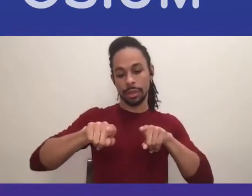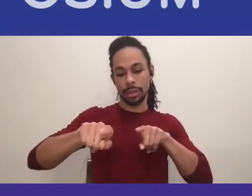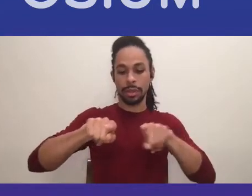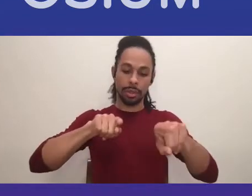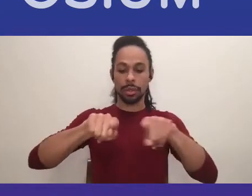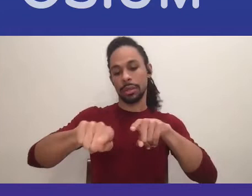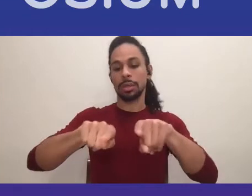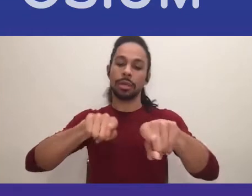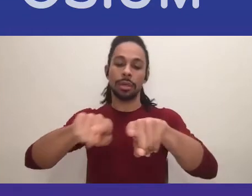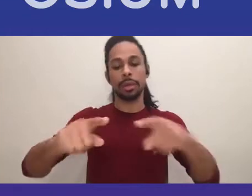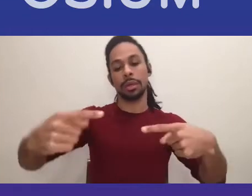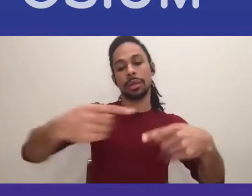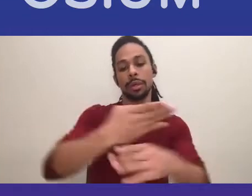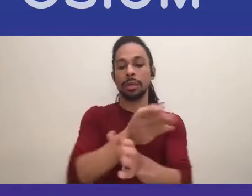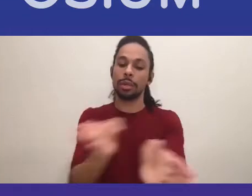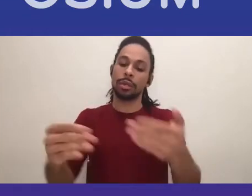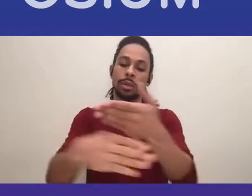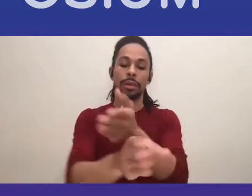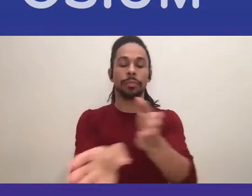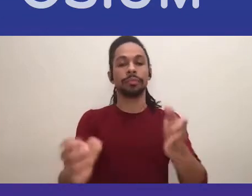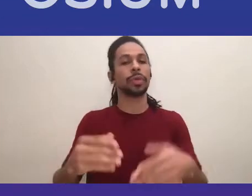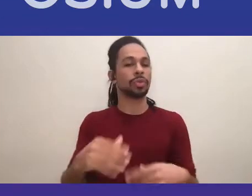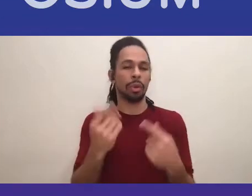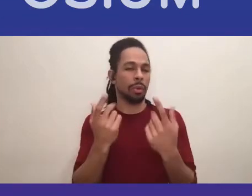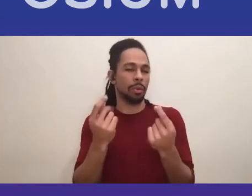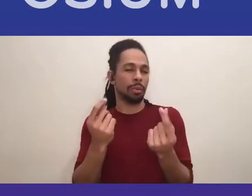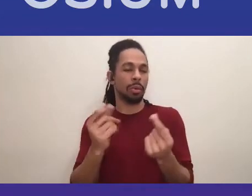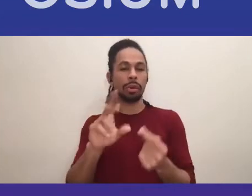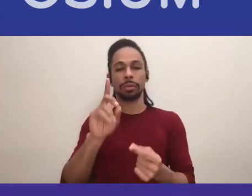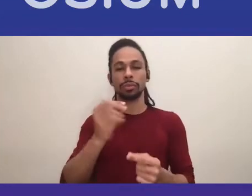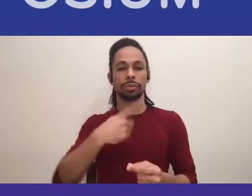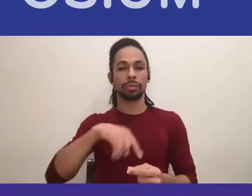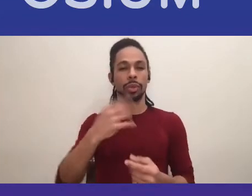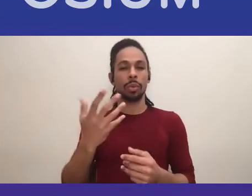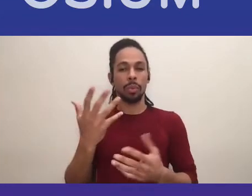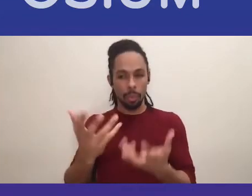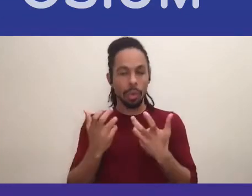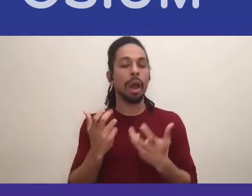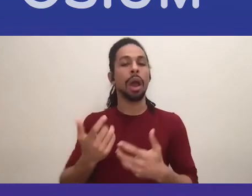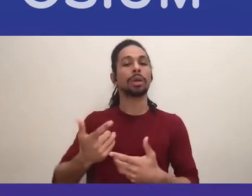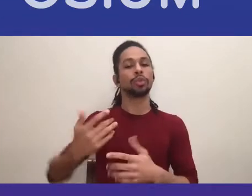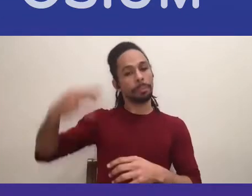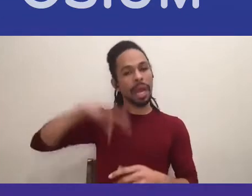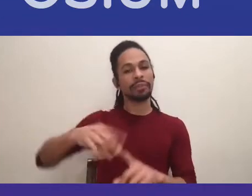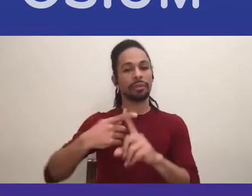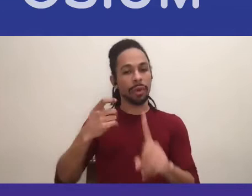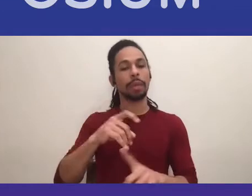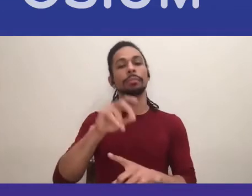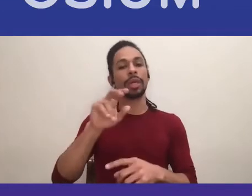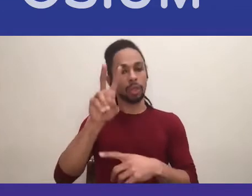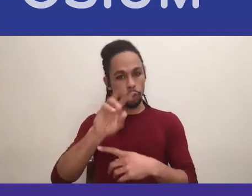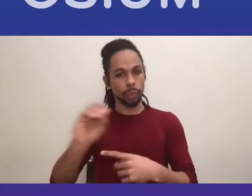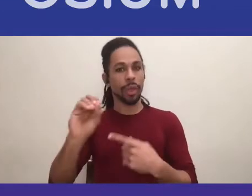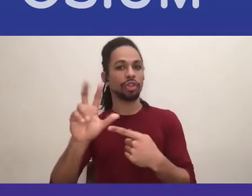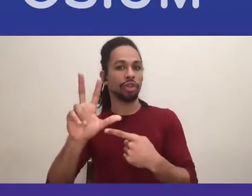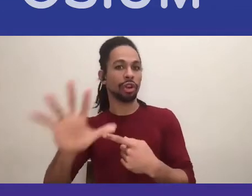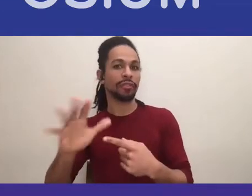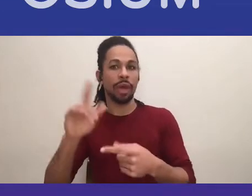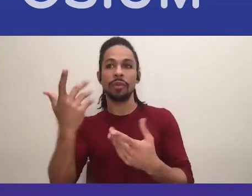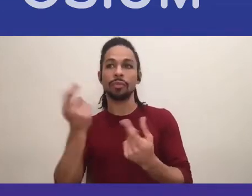2035 do we want to take along with us? What in that transformation dance is that we're saying yes